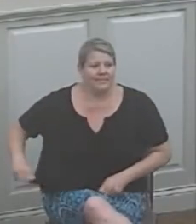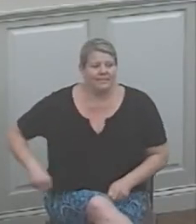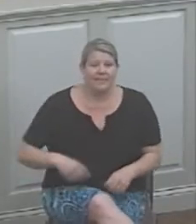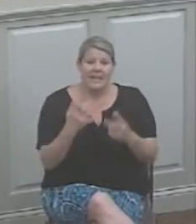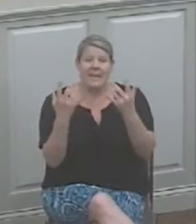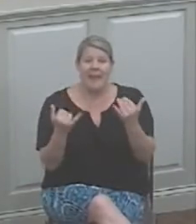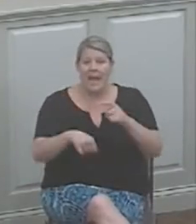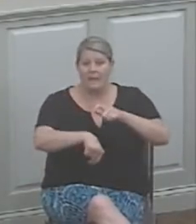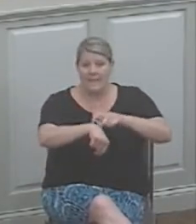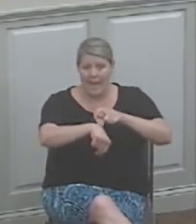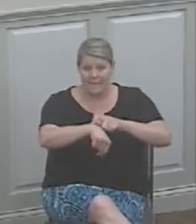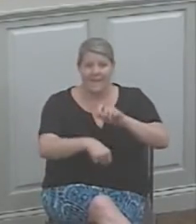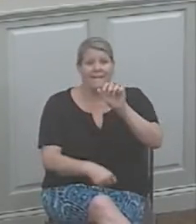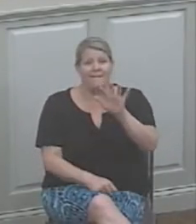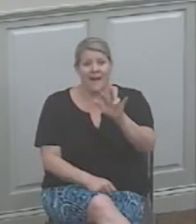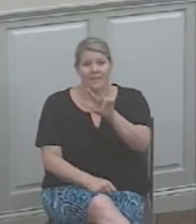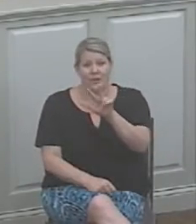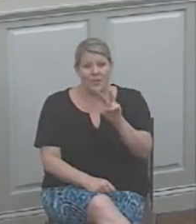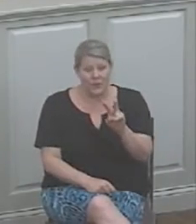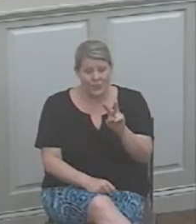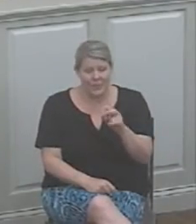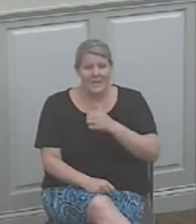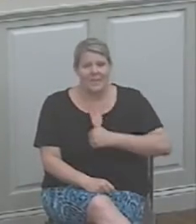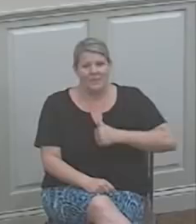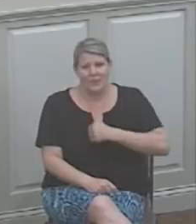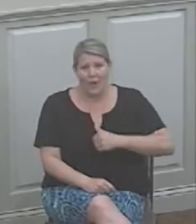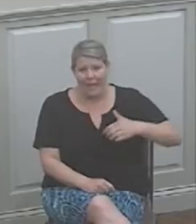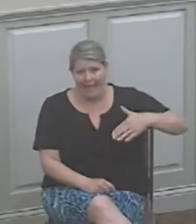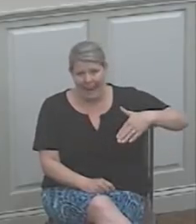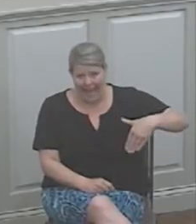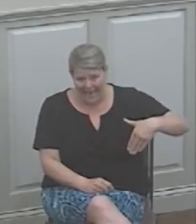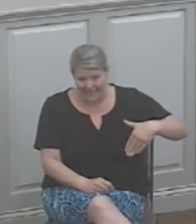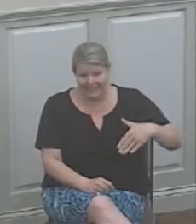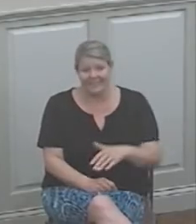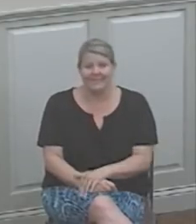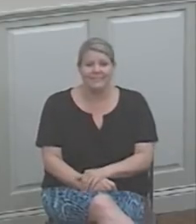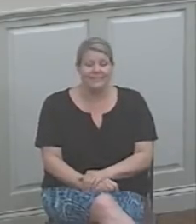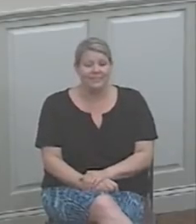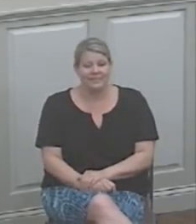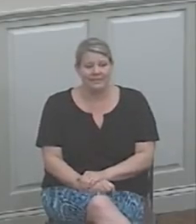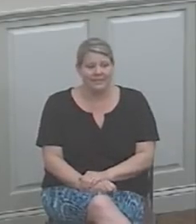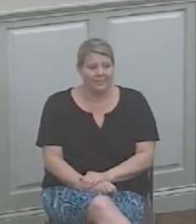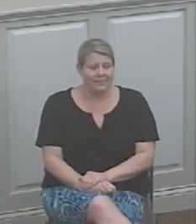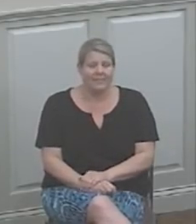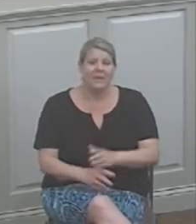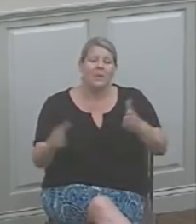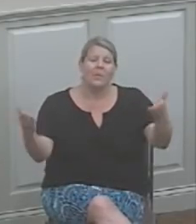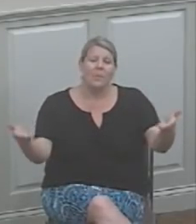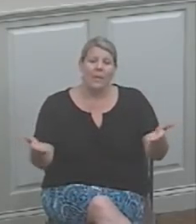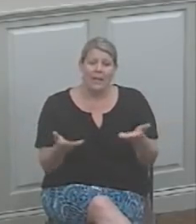The hour is 5:32. I apologize for my tardiness. It's on me today. Welcome to